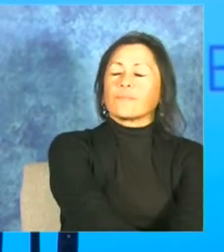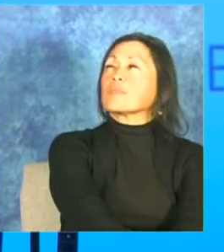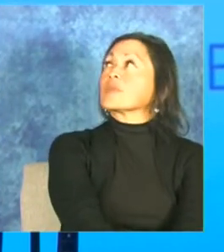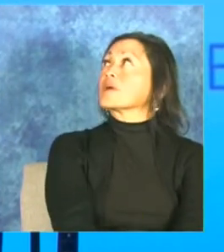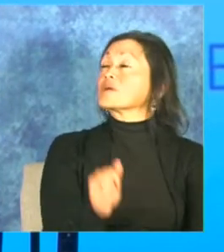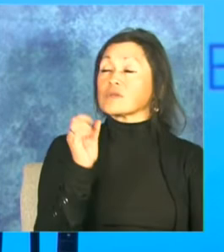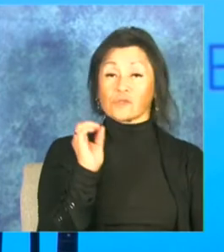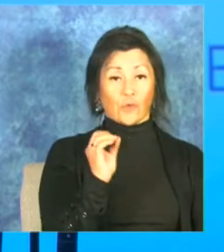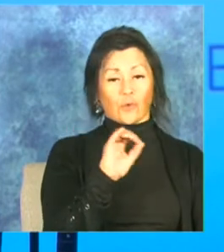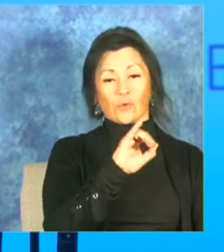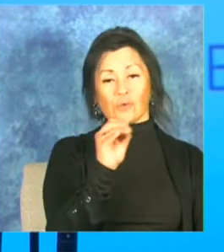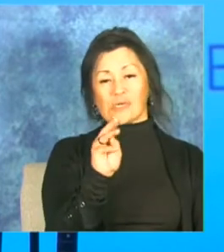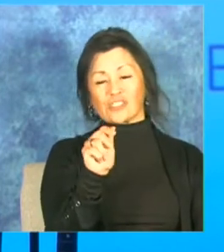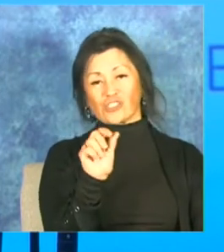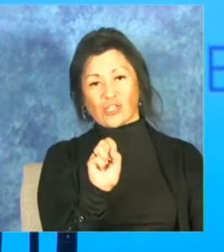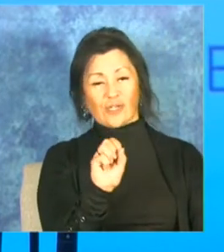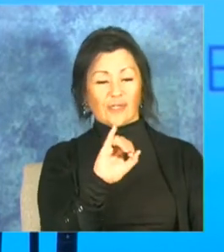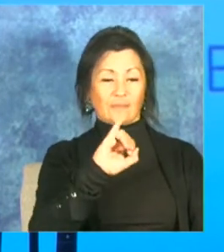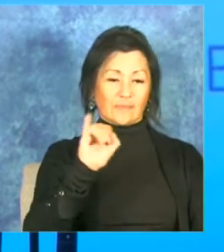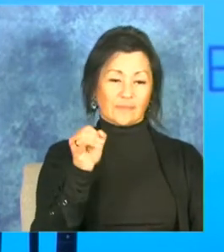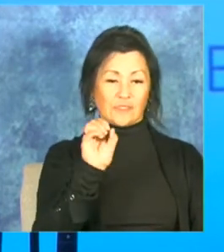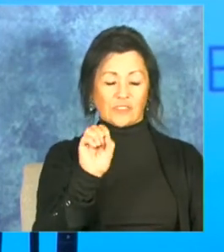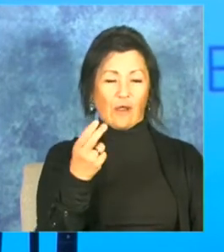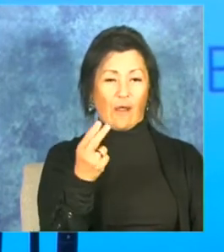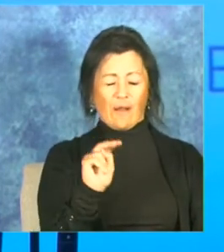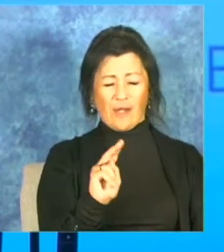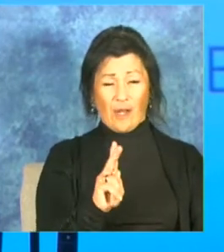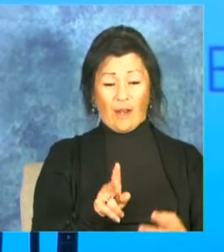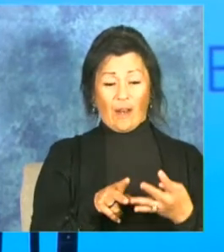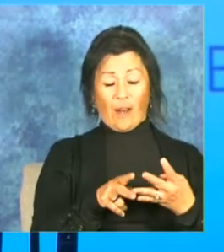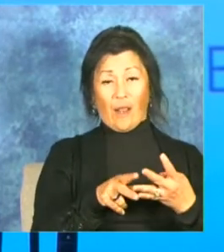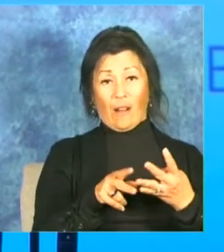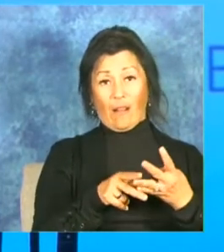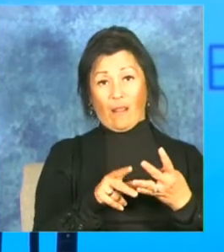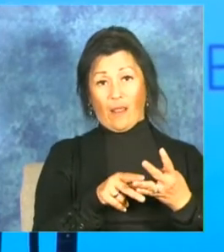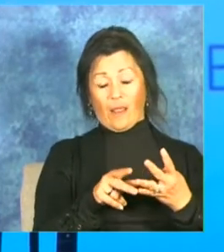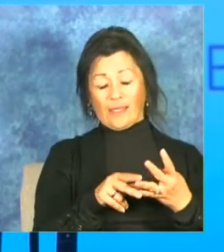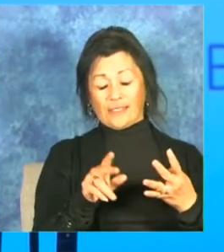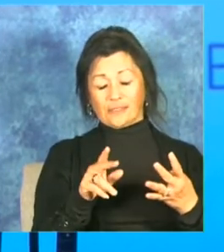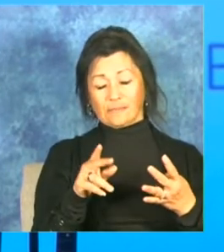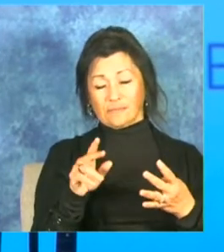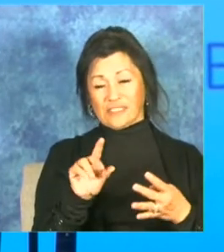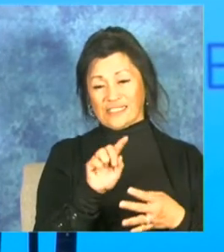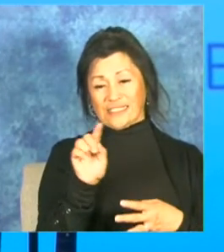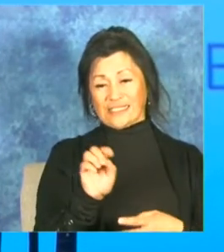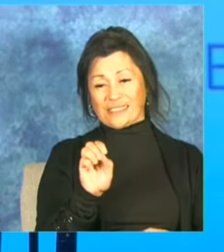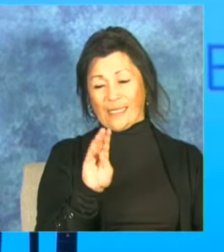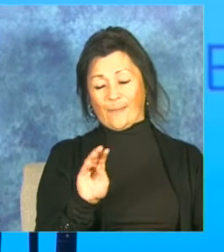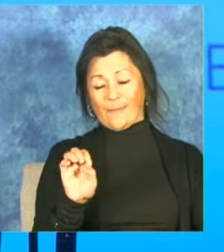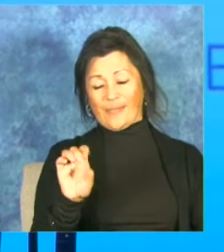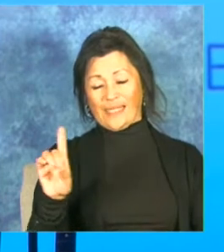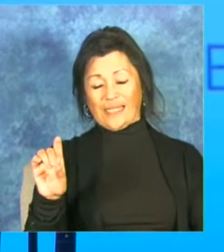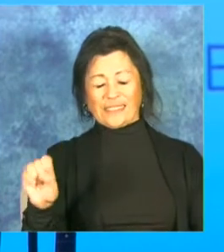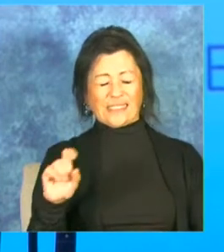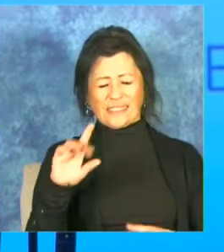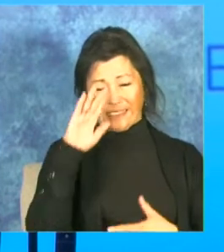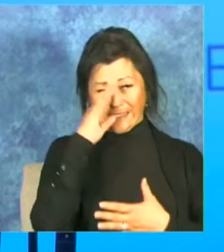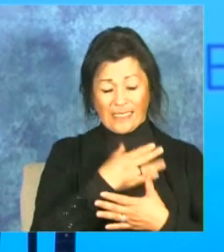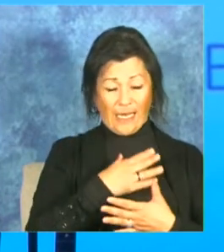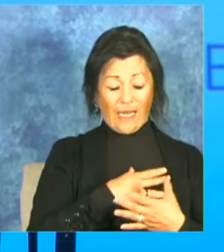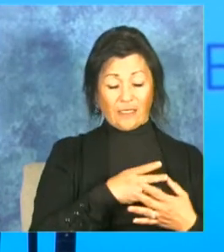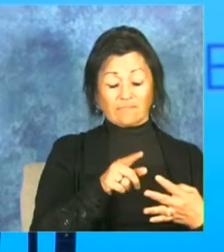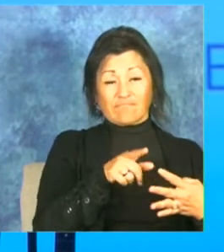And so were James and John. They're the brothers of the other boat, sons of Zebedee, Simon's